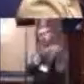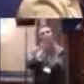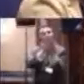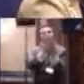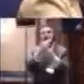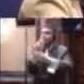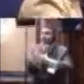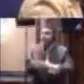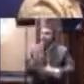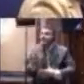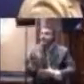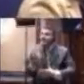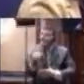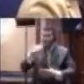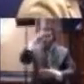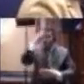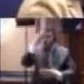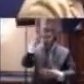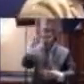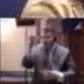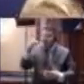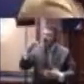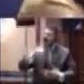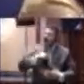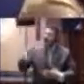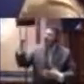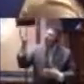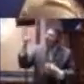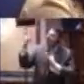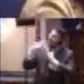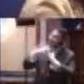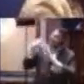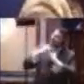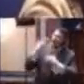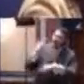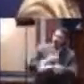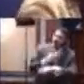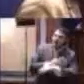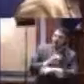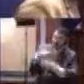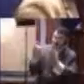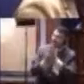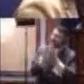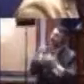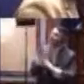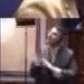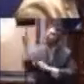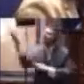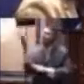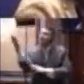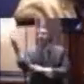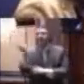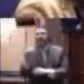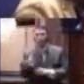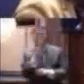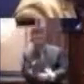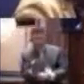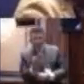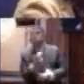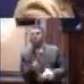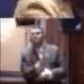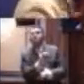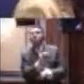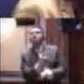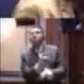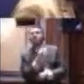writing using traditional media, but they'll also do so using social media and otherwise. So I can imagine